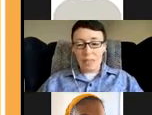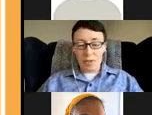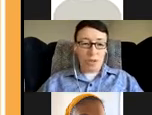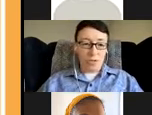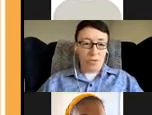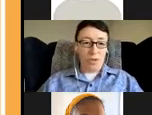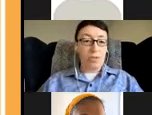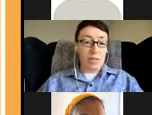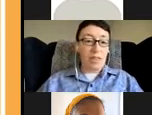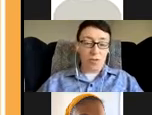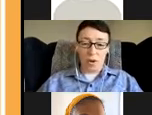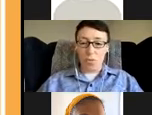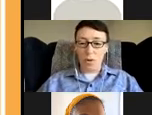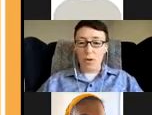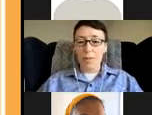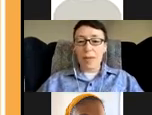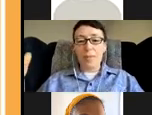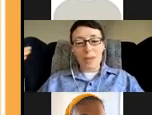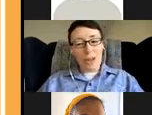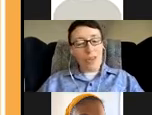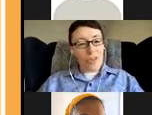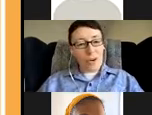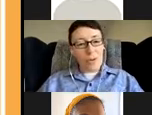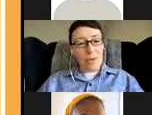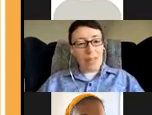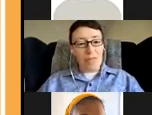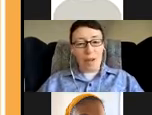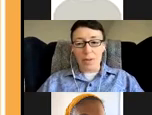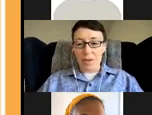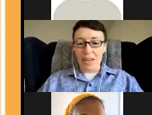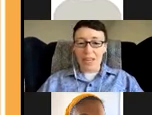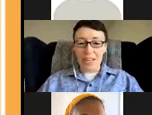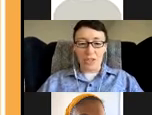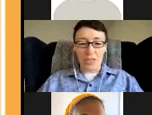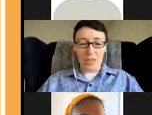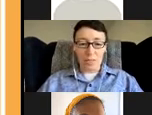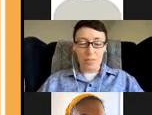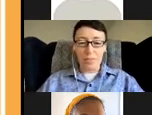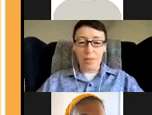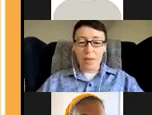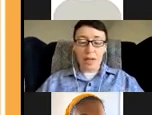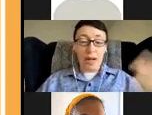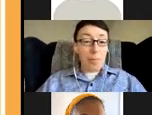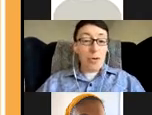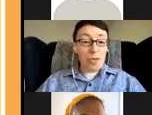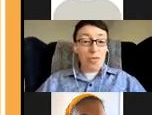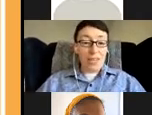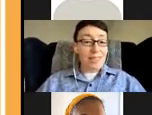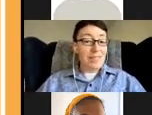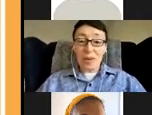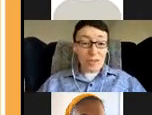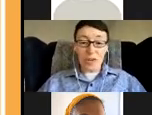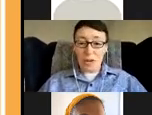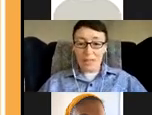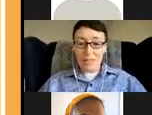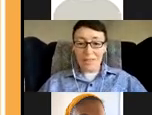see this crossroads in the drug war, but also in the family regulation system. On both fronts,